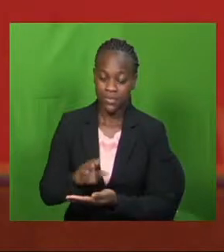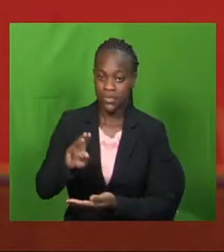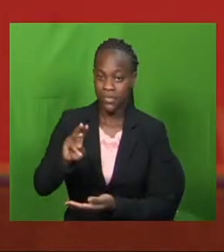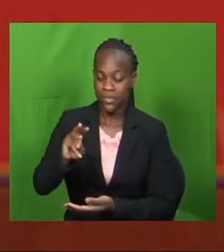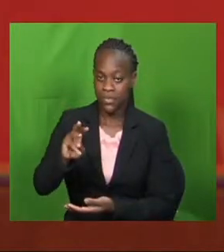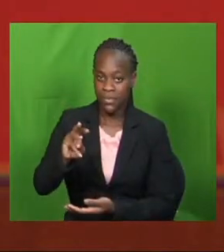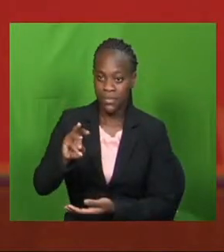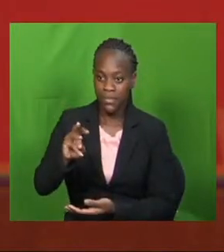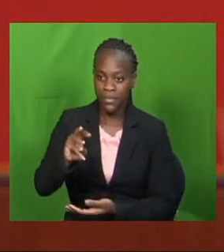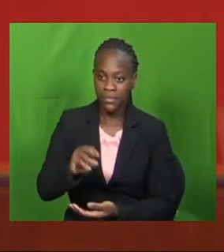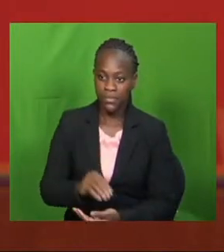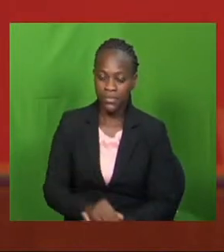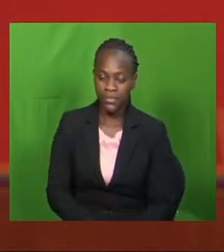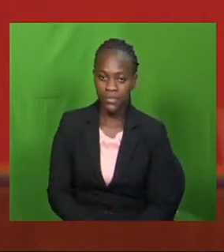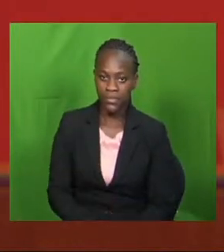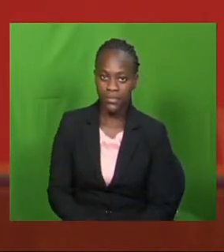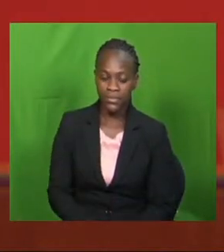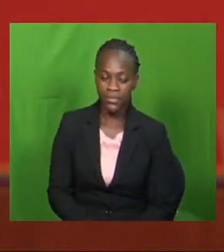16.